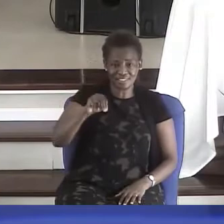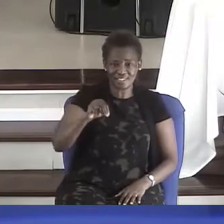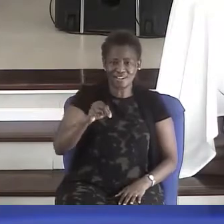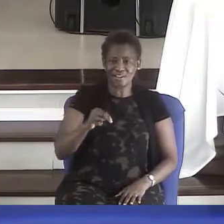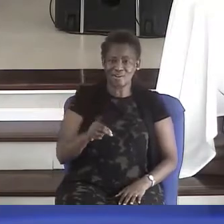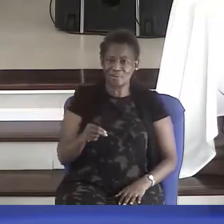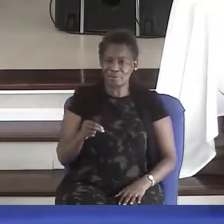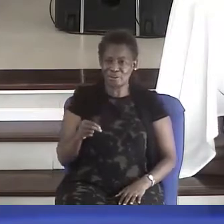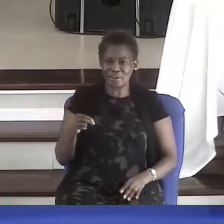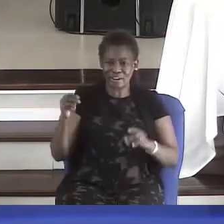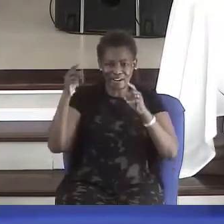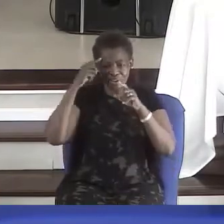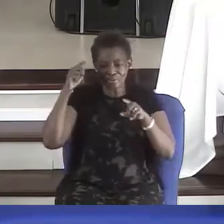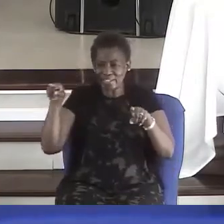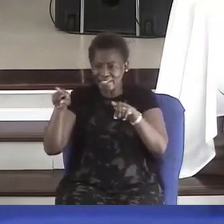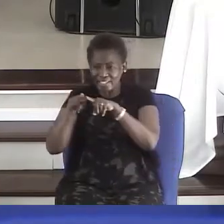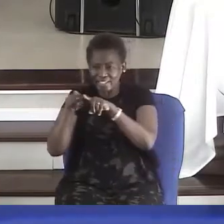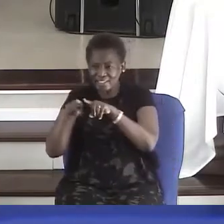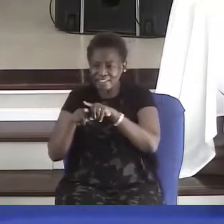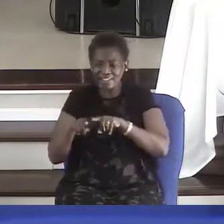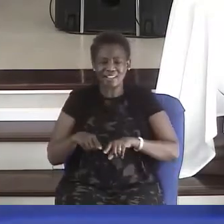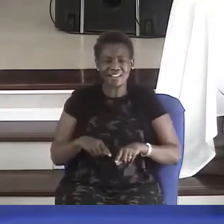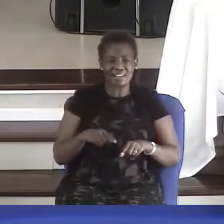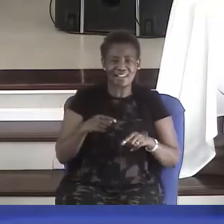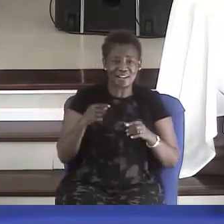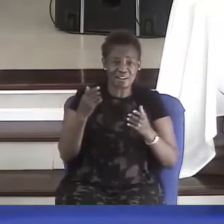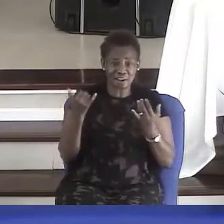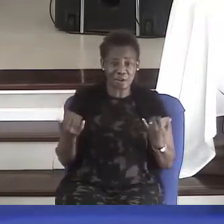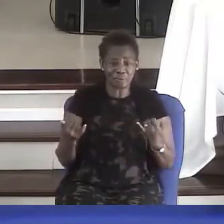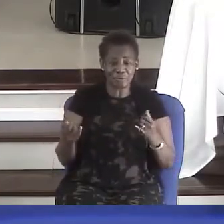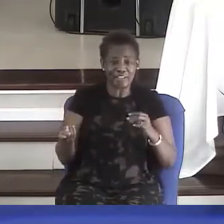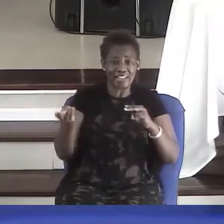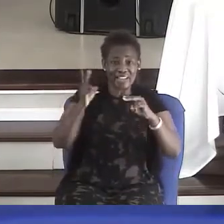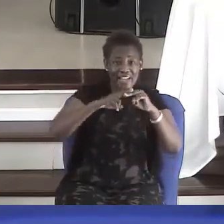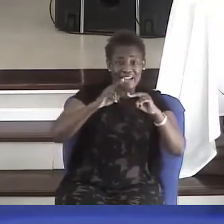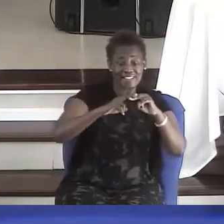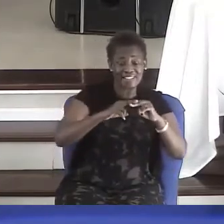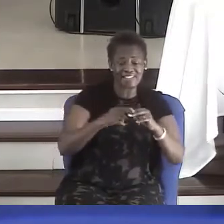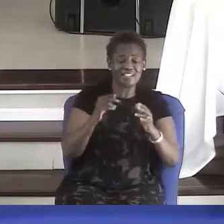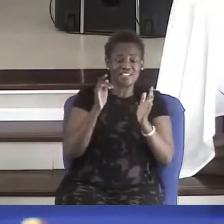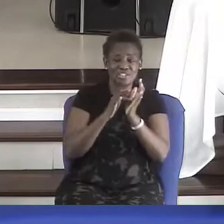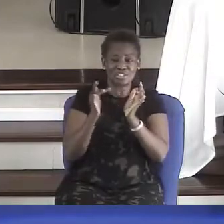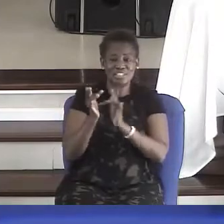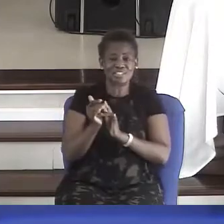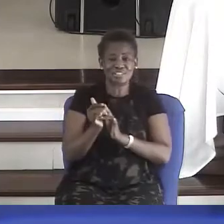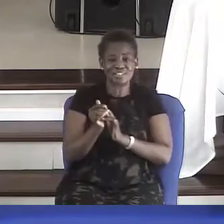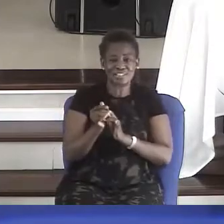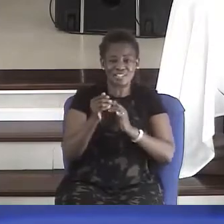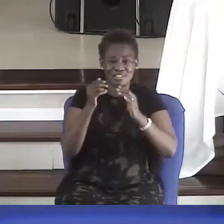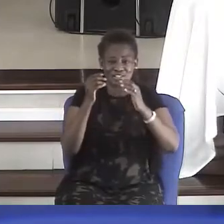right now, because his prophecy did not just remain prophecy. Yeah, his prophecy